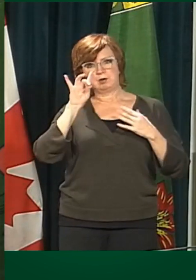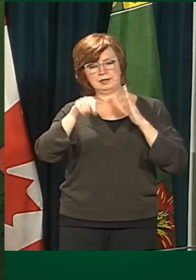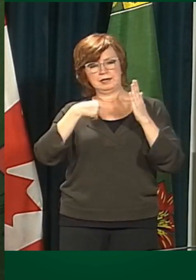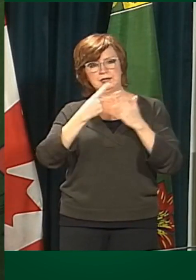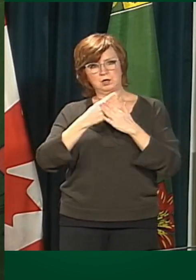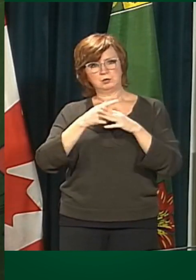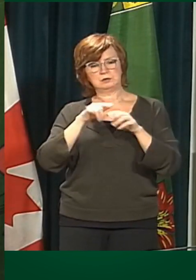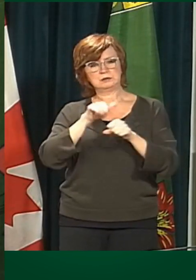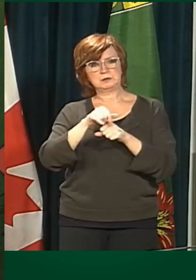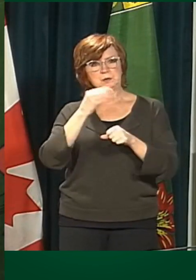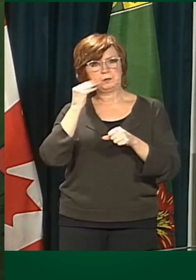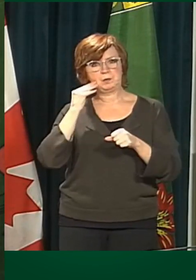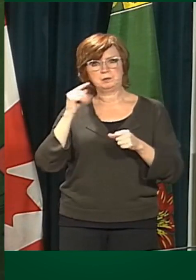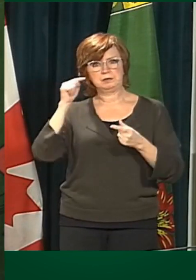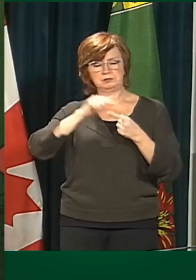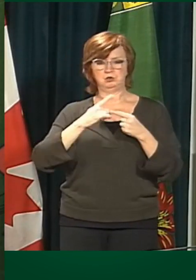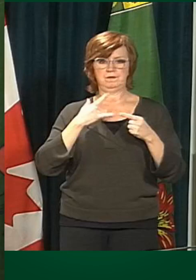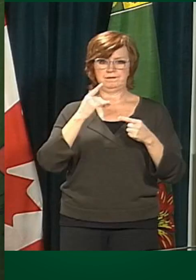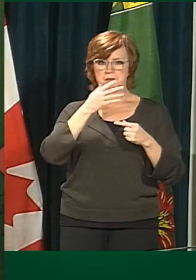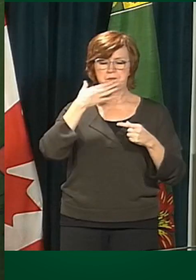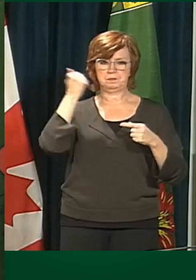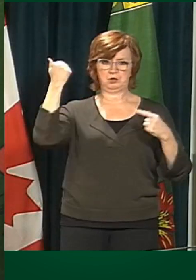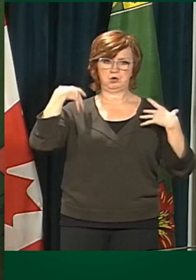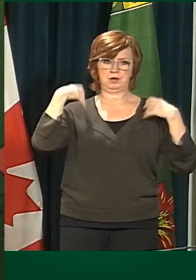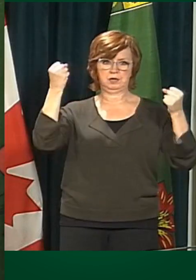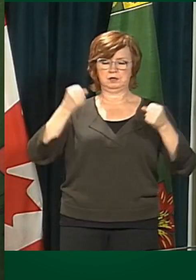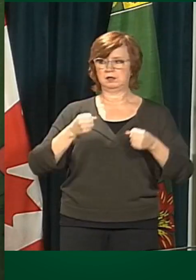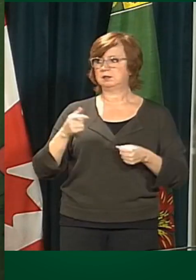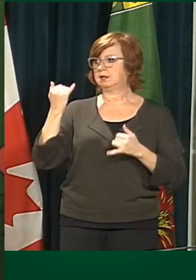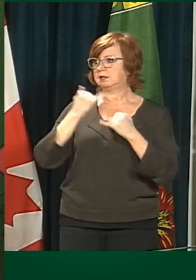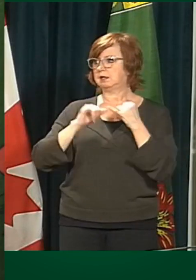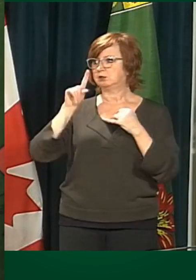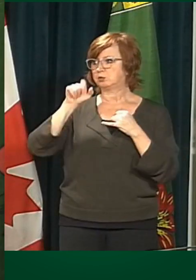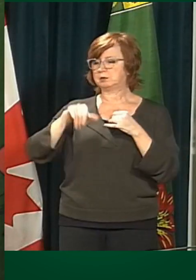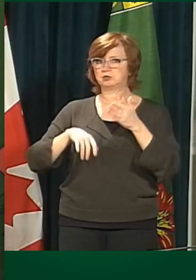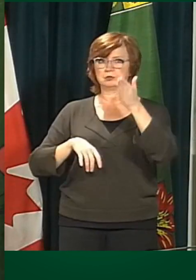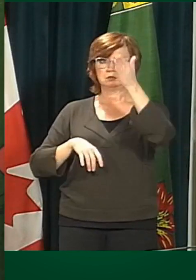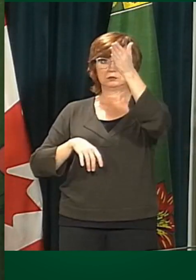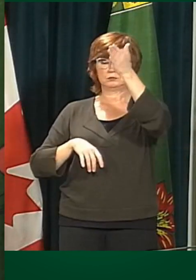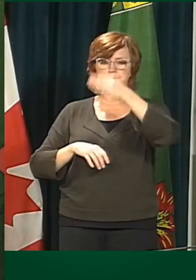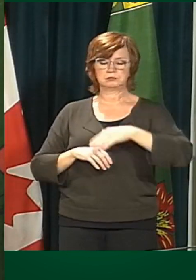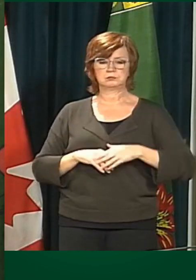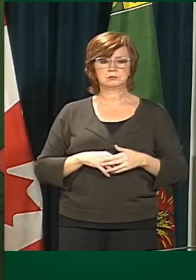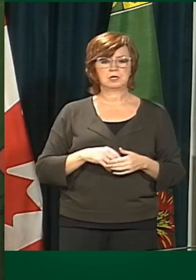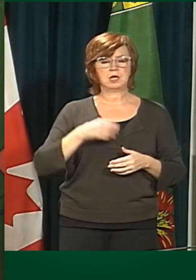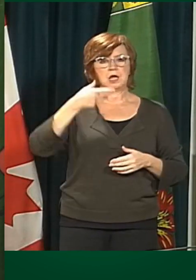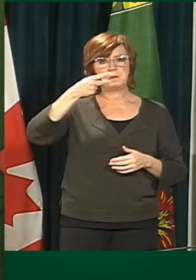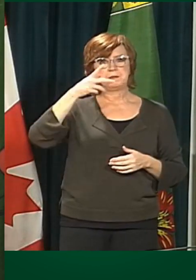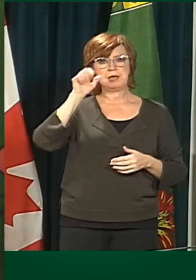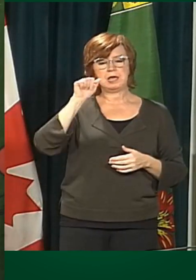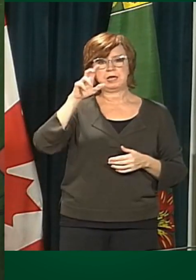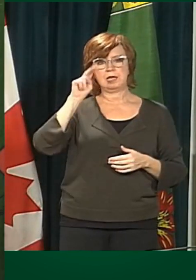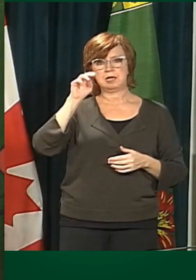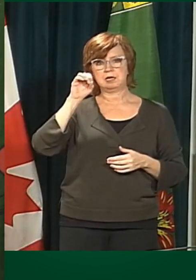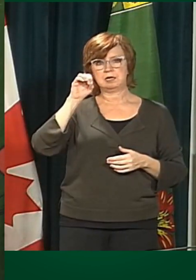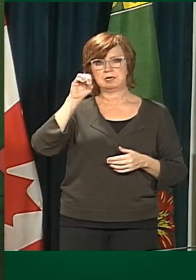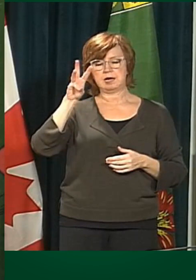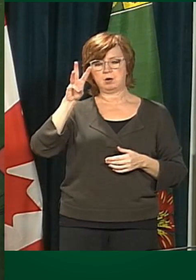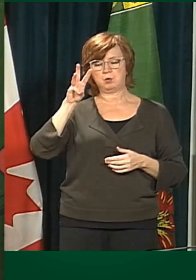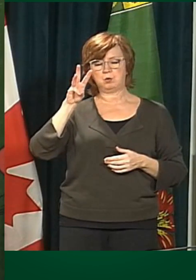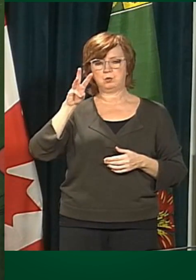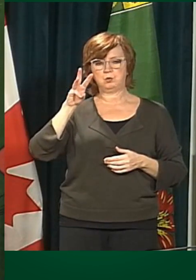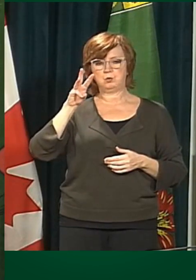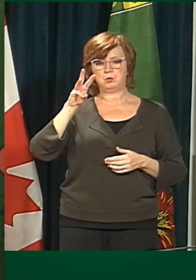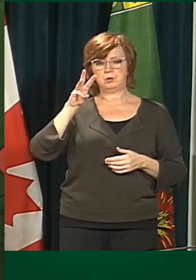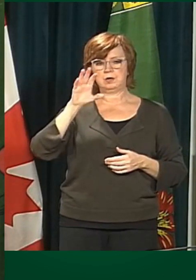from the phone lines, operator. We have Allison Sandstrom with PA Now. Hi, thanks for taking my question.